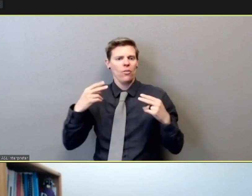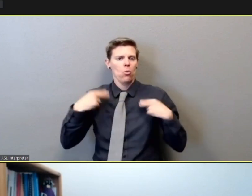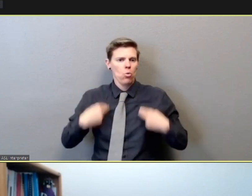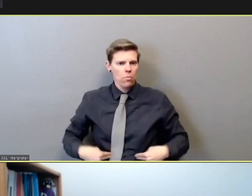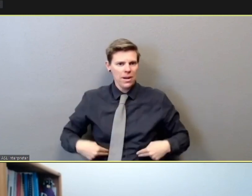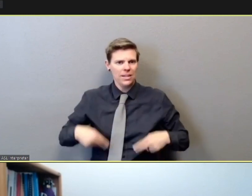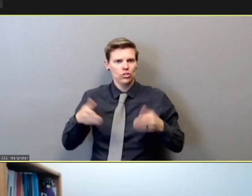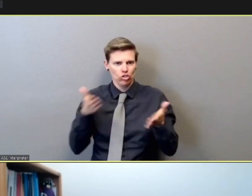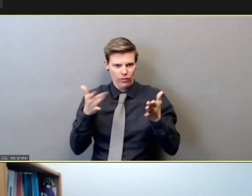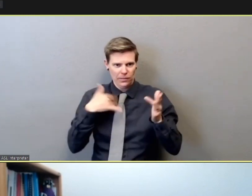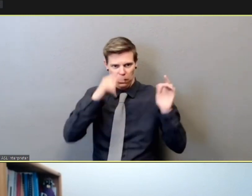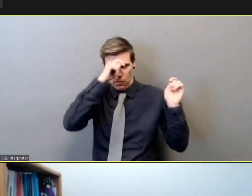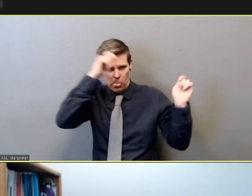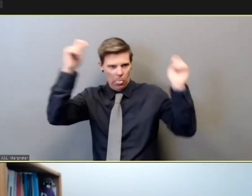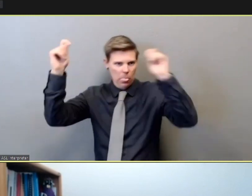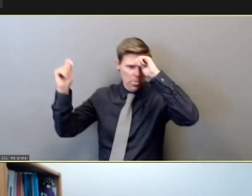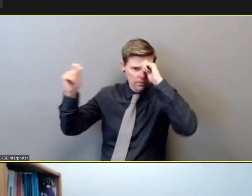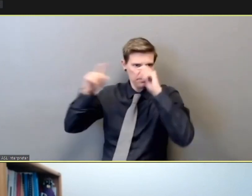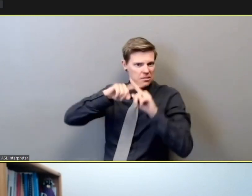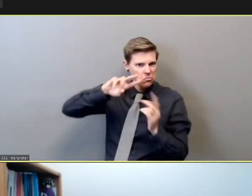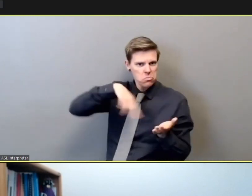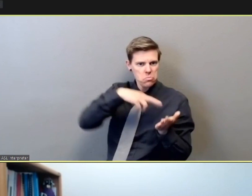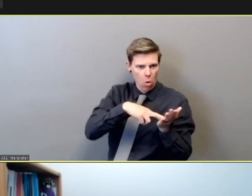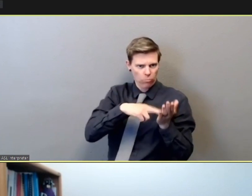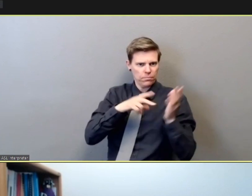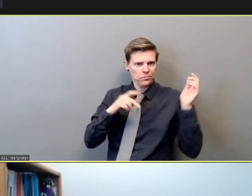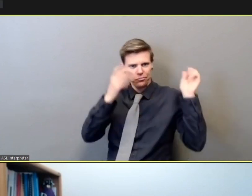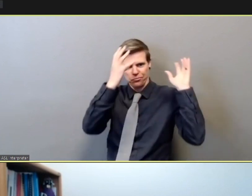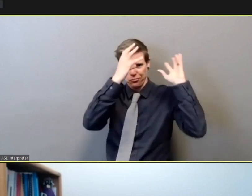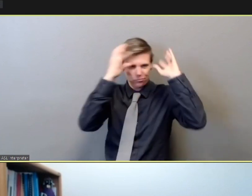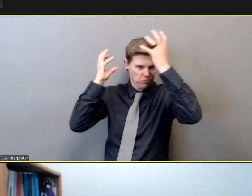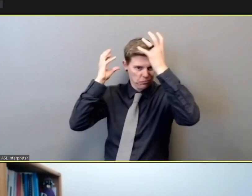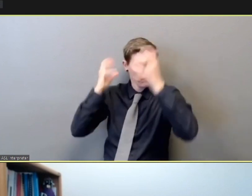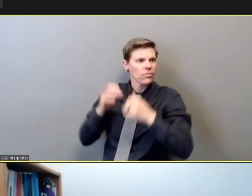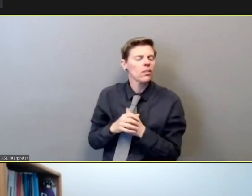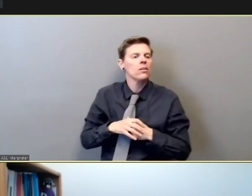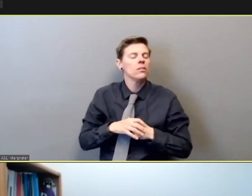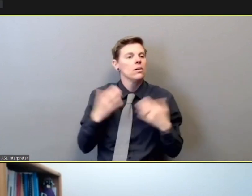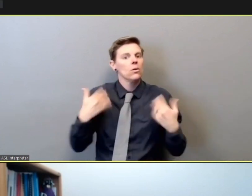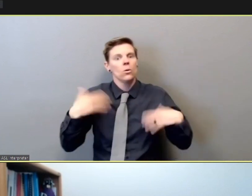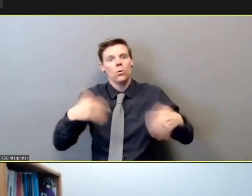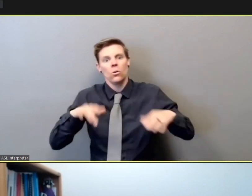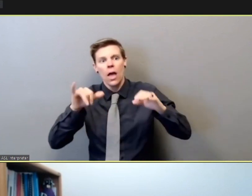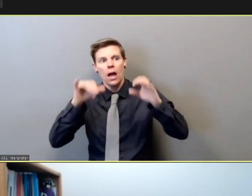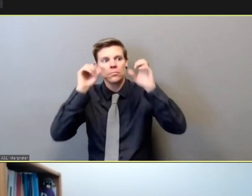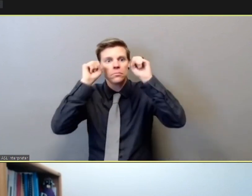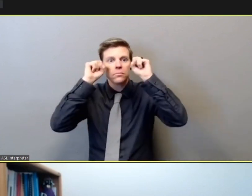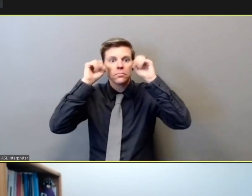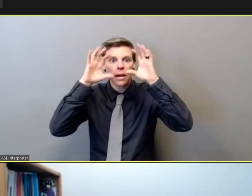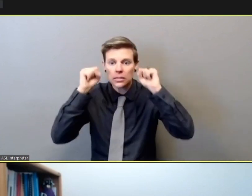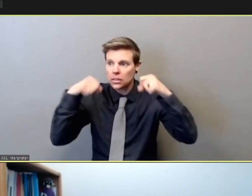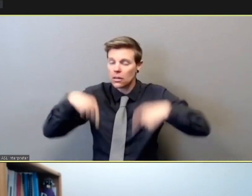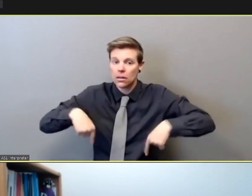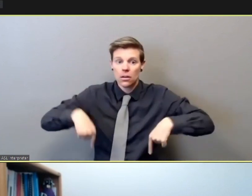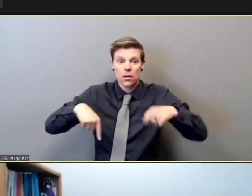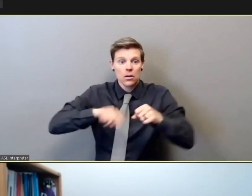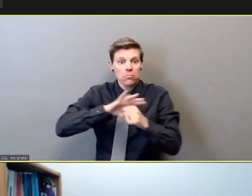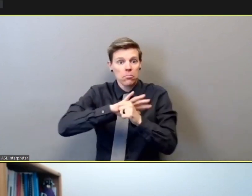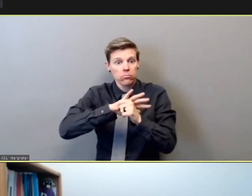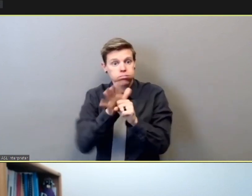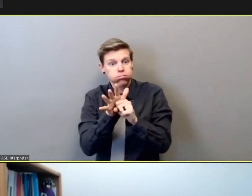have been amazed at what a scourge really the pandemic has been to those 1